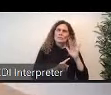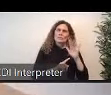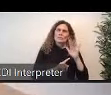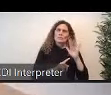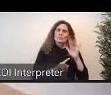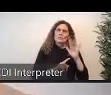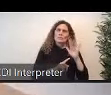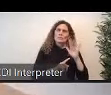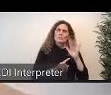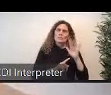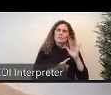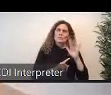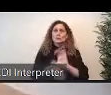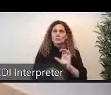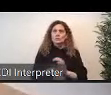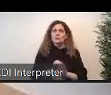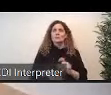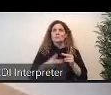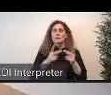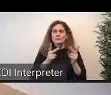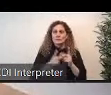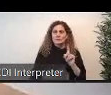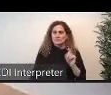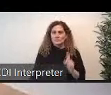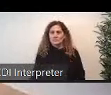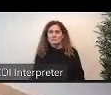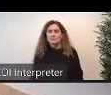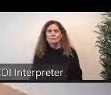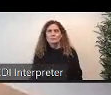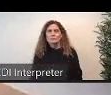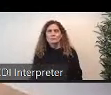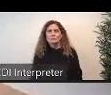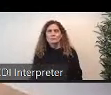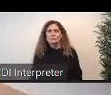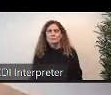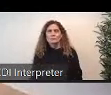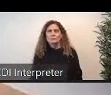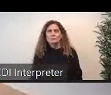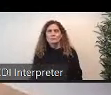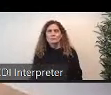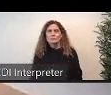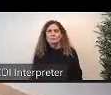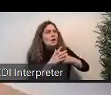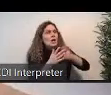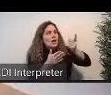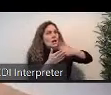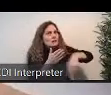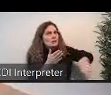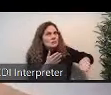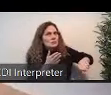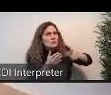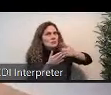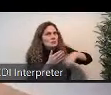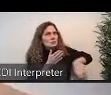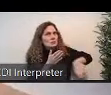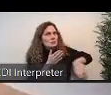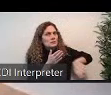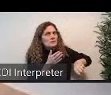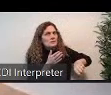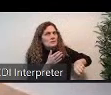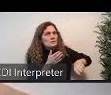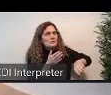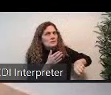Right, we are going to start those vaccines next week. One of the the mobile sites next week, we really have been